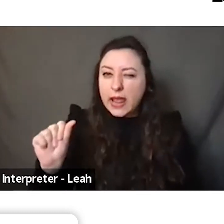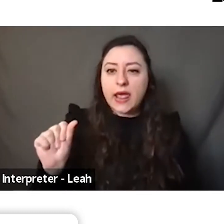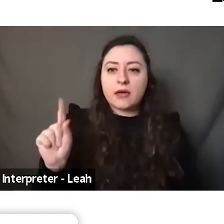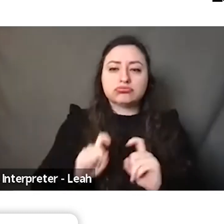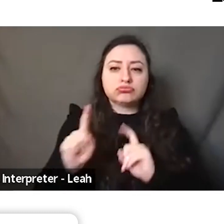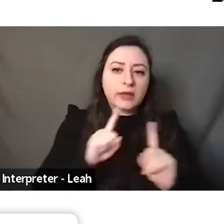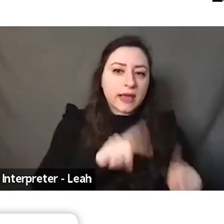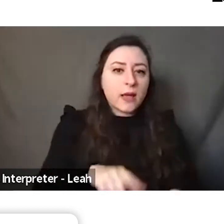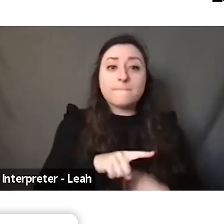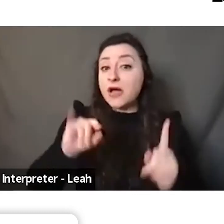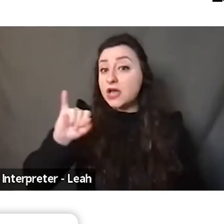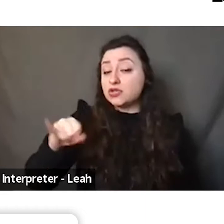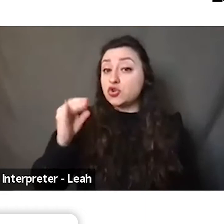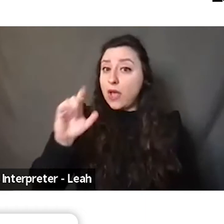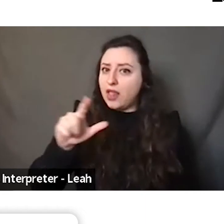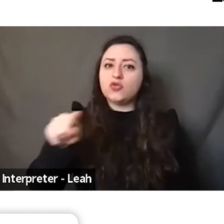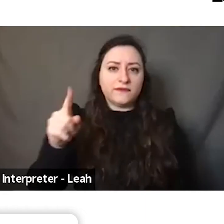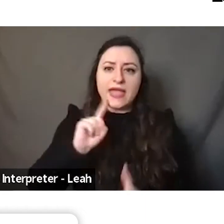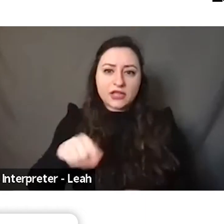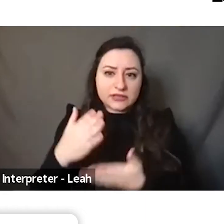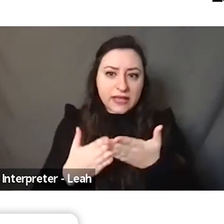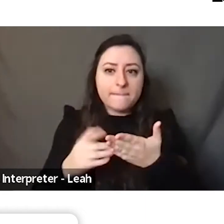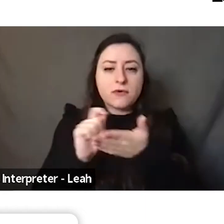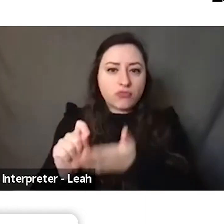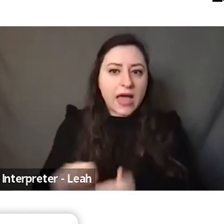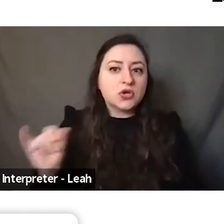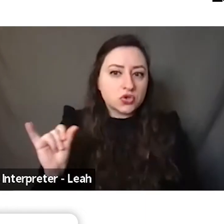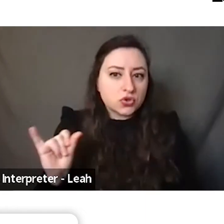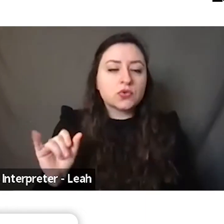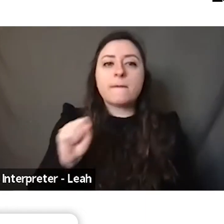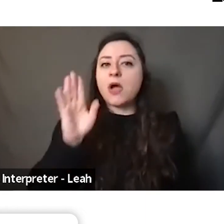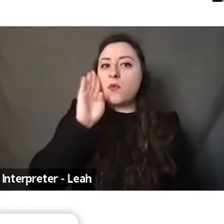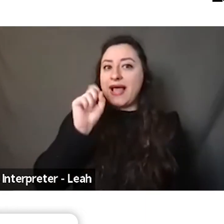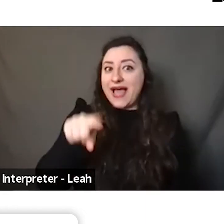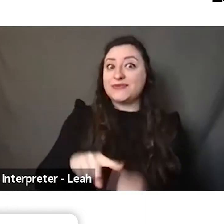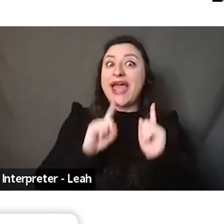Joao, you've answered, I've heard from my team in writing, but I'm going to have to